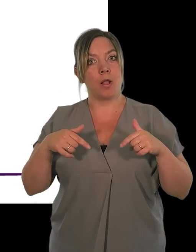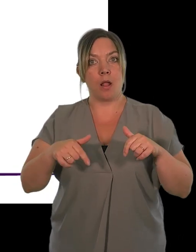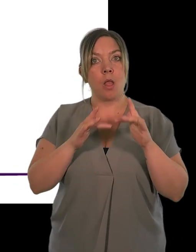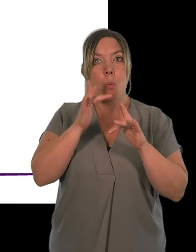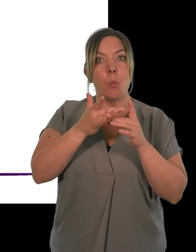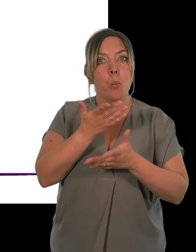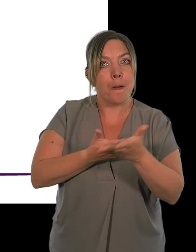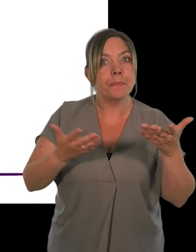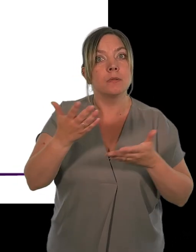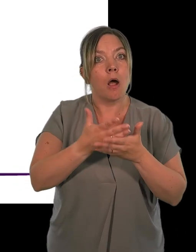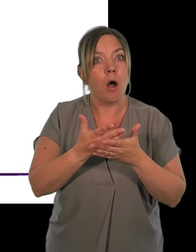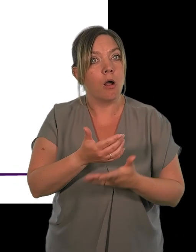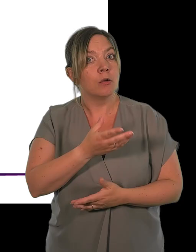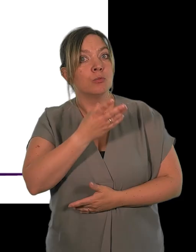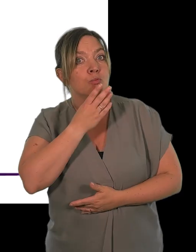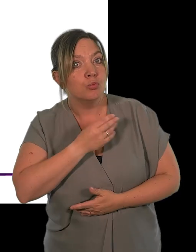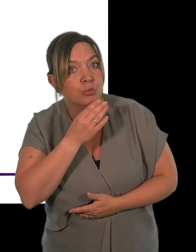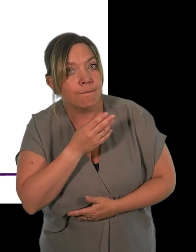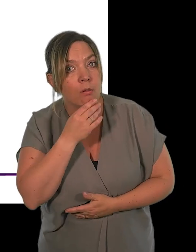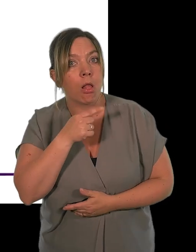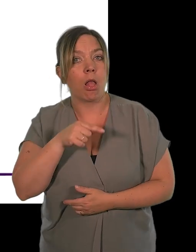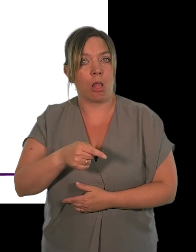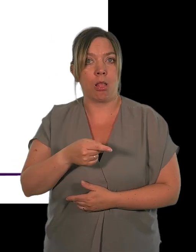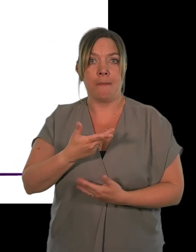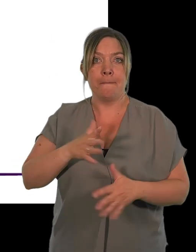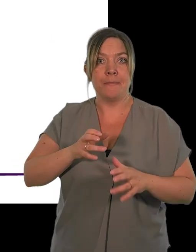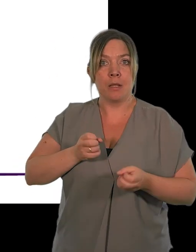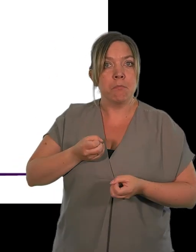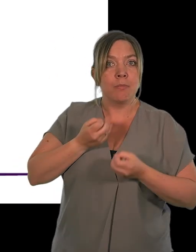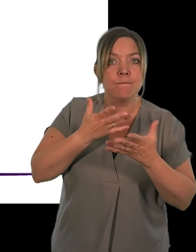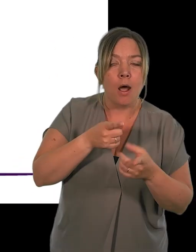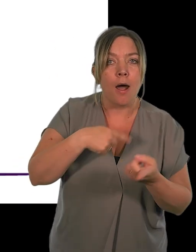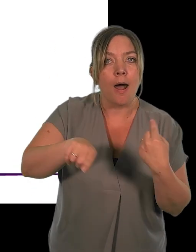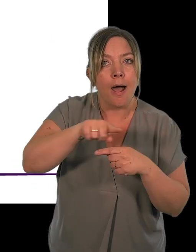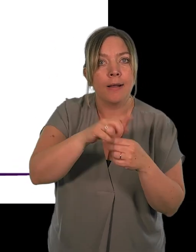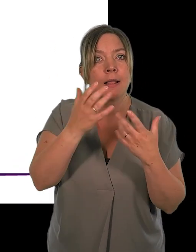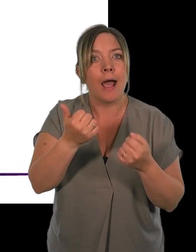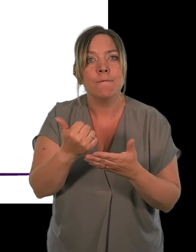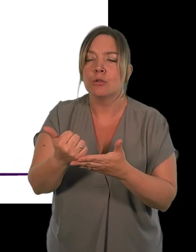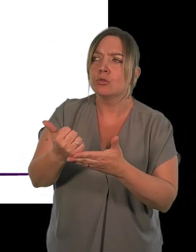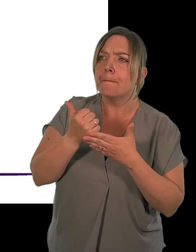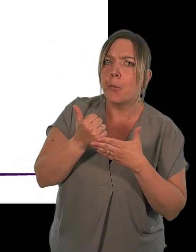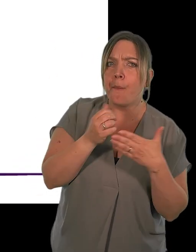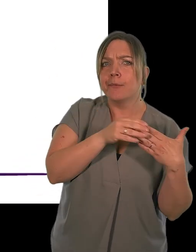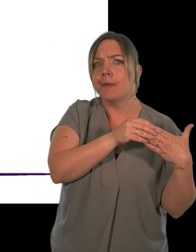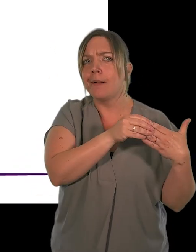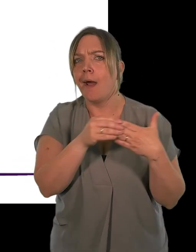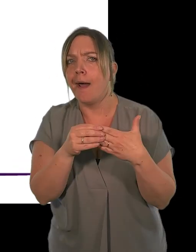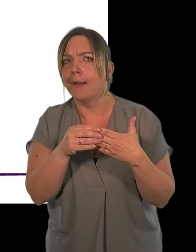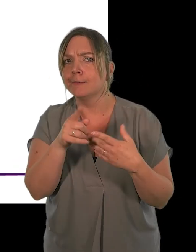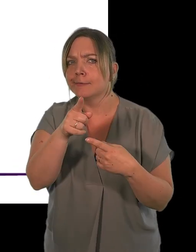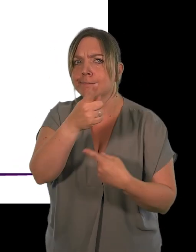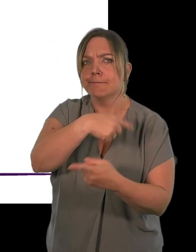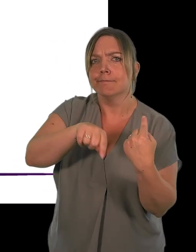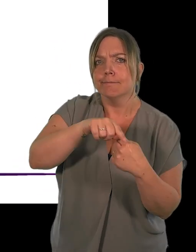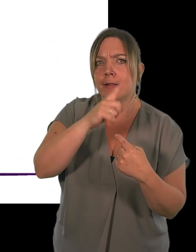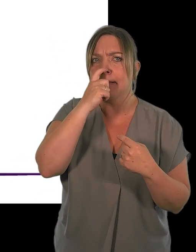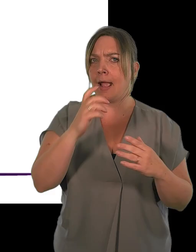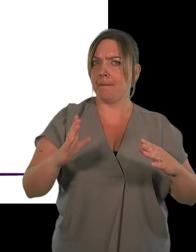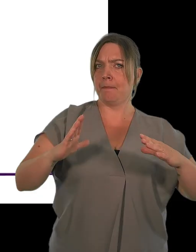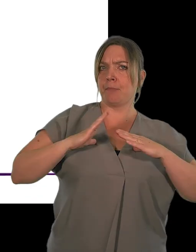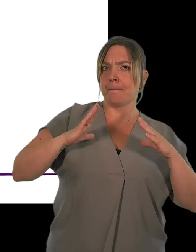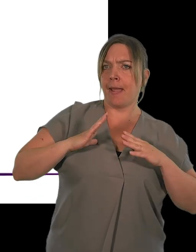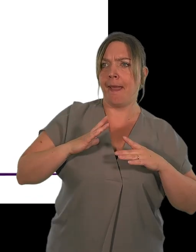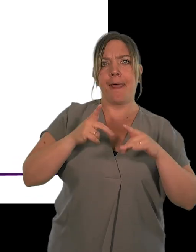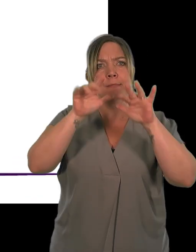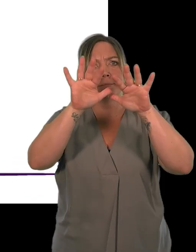So finally, I hope you found this webinar useful and it's provided you with the necessary support and